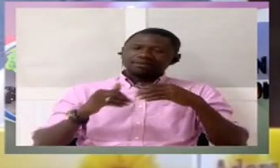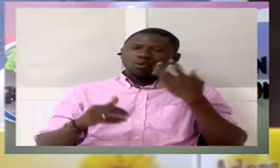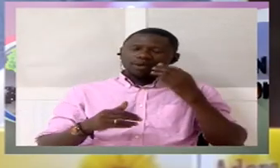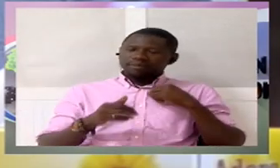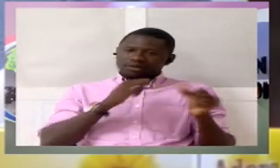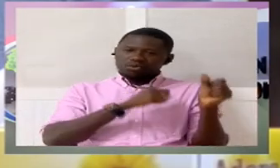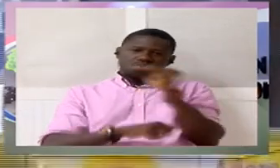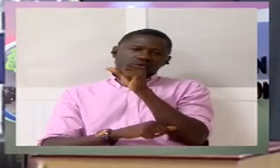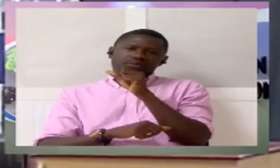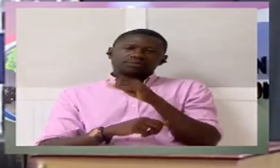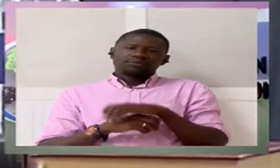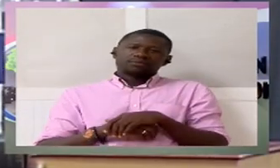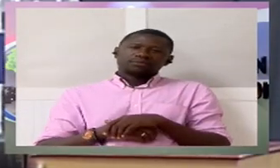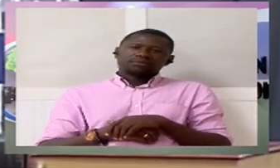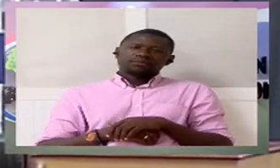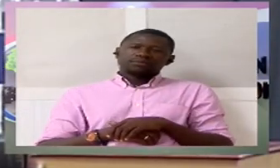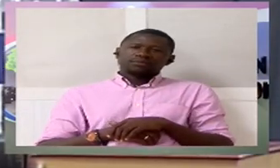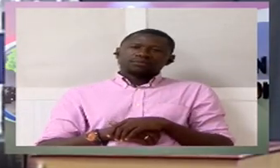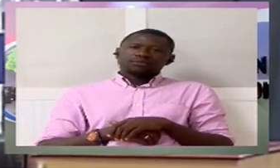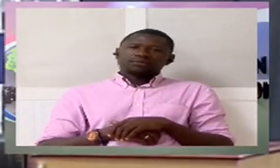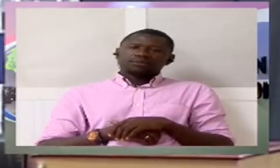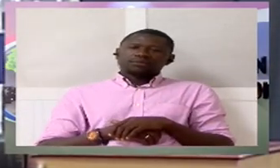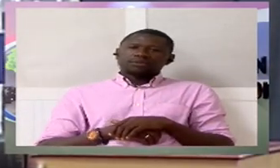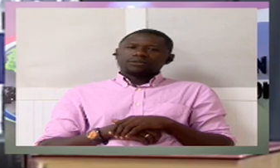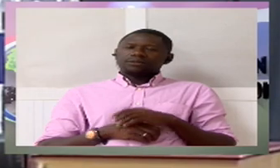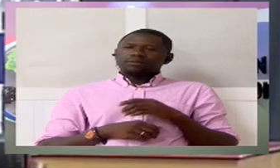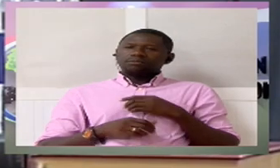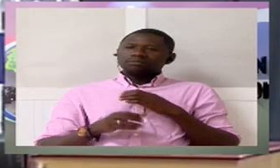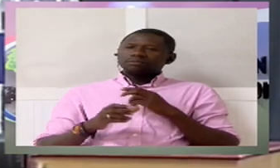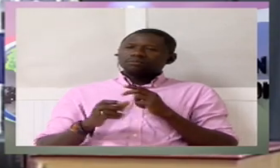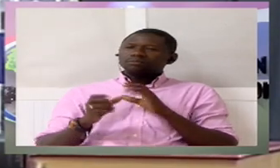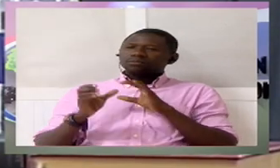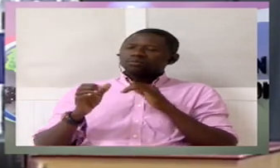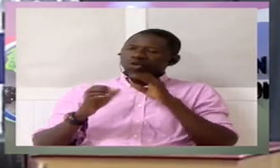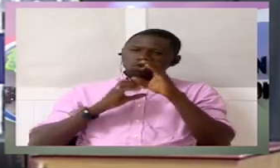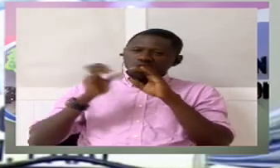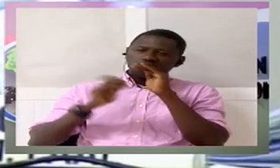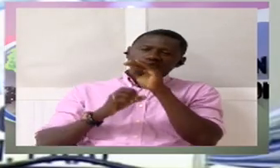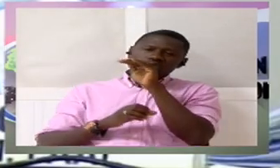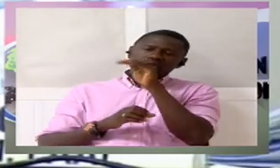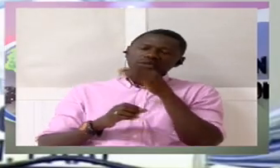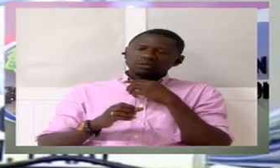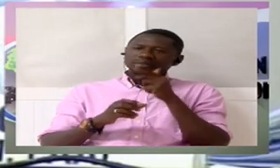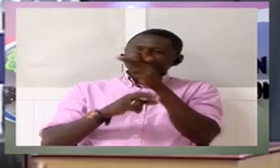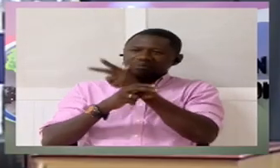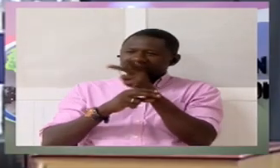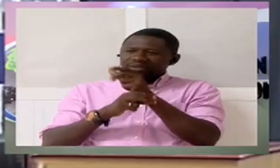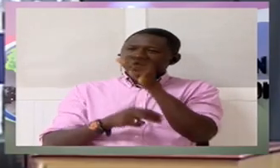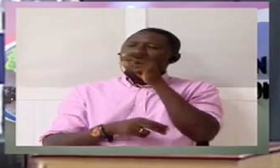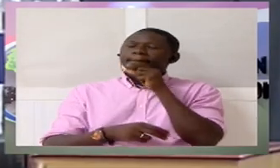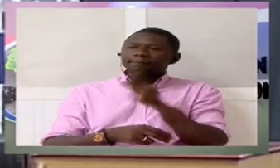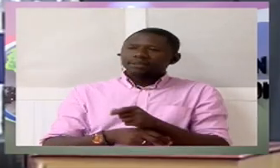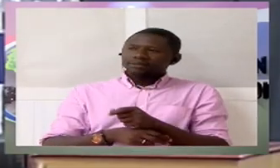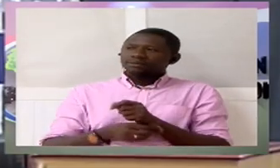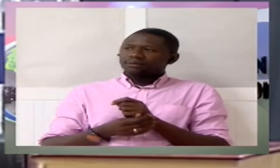home. Nganna prison officer nying contact. I established contact with my prison officer. What was his name? Atodung.